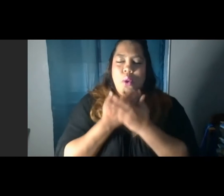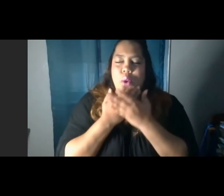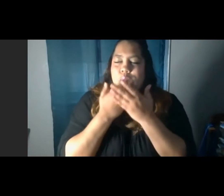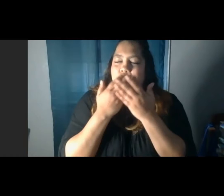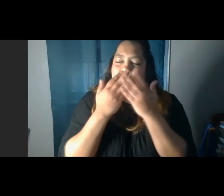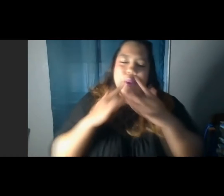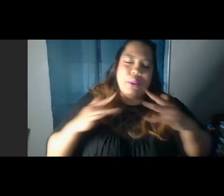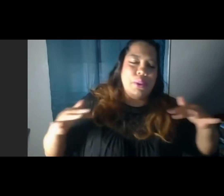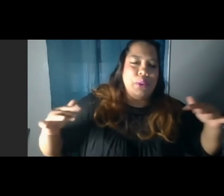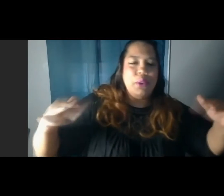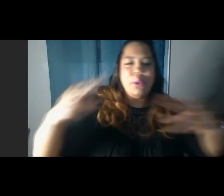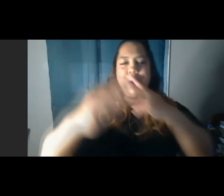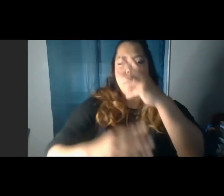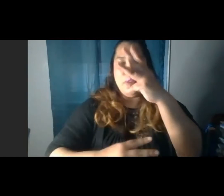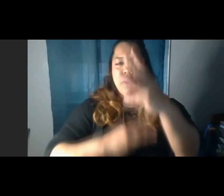all over the